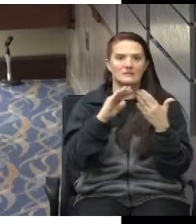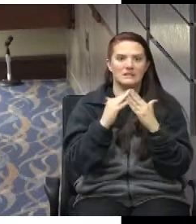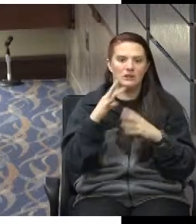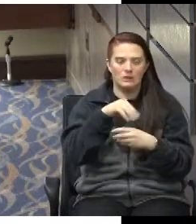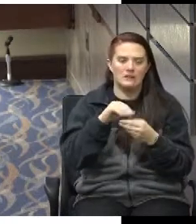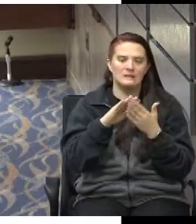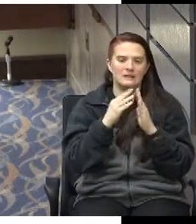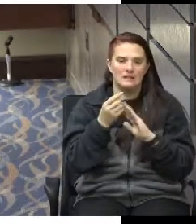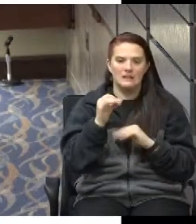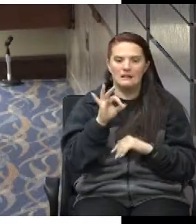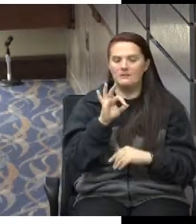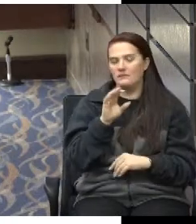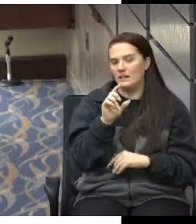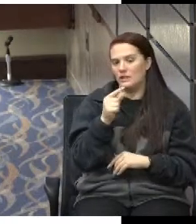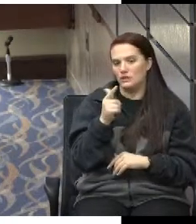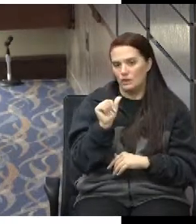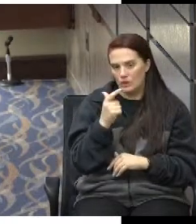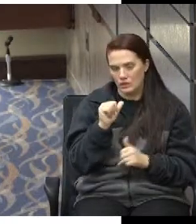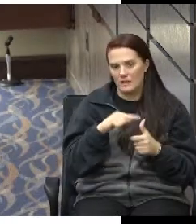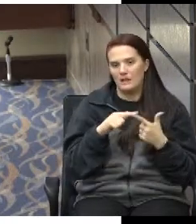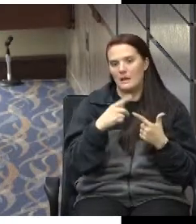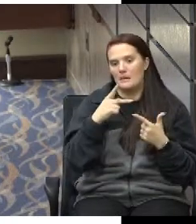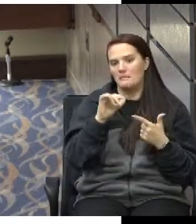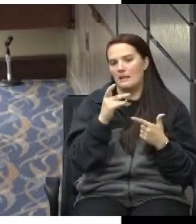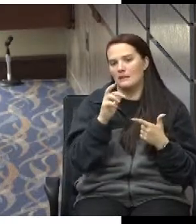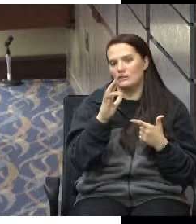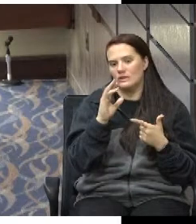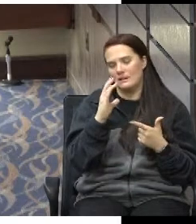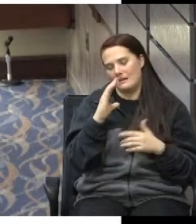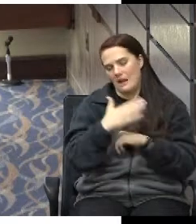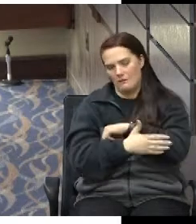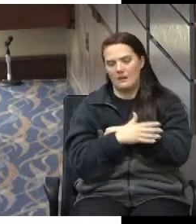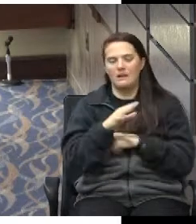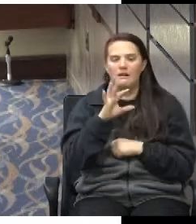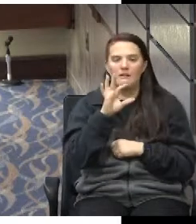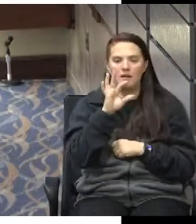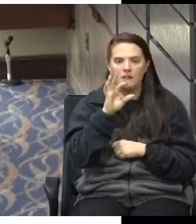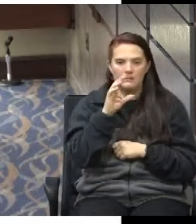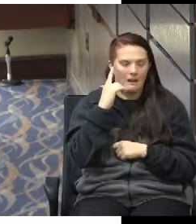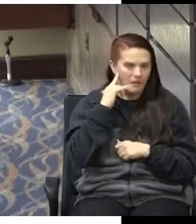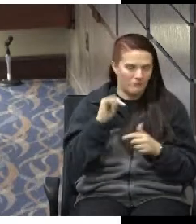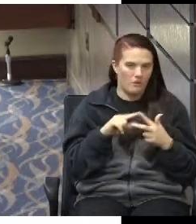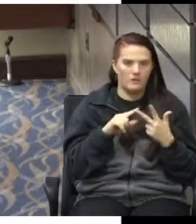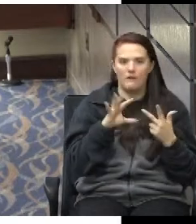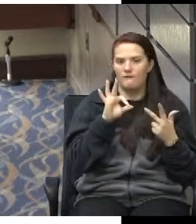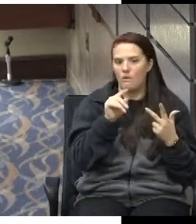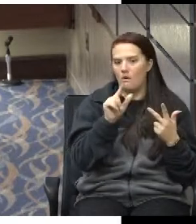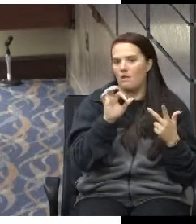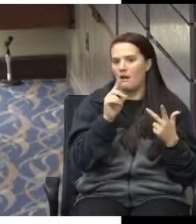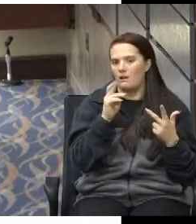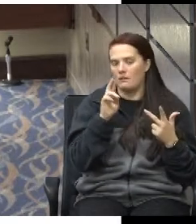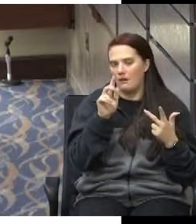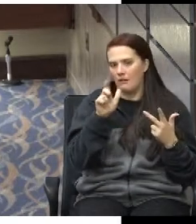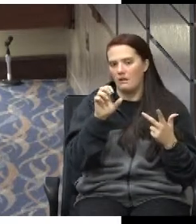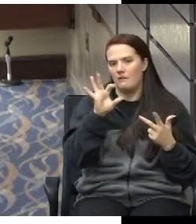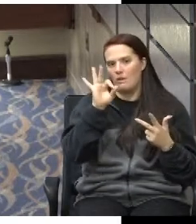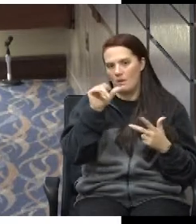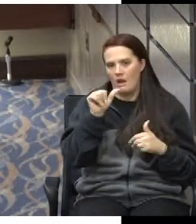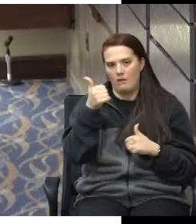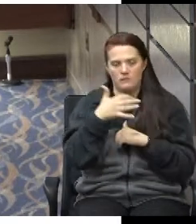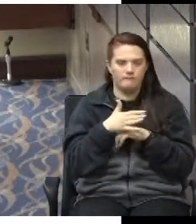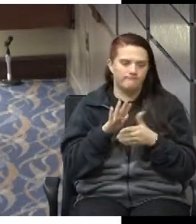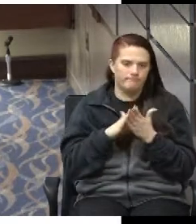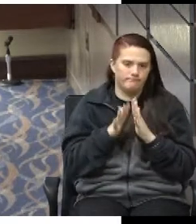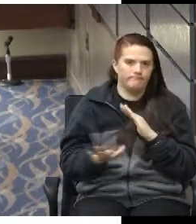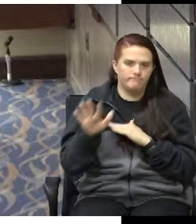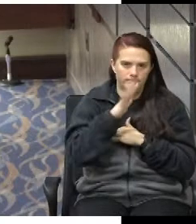cities of Savannah, Georgia, Placer County, California, Fort Lauderdale, Florida, and a number of other cities around the country.